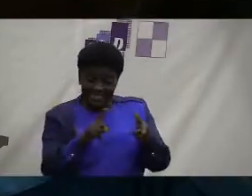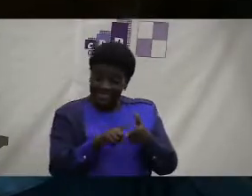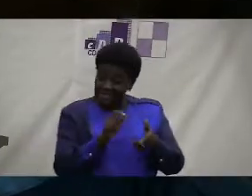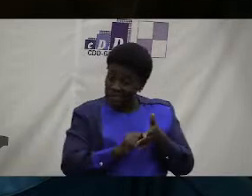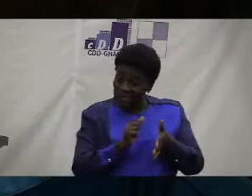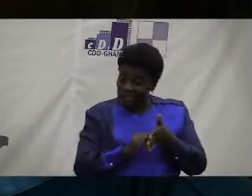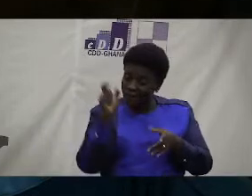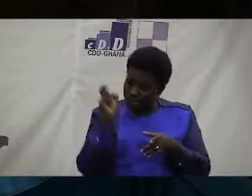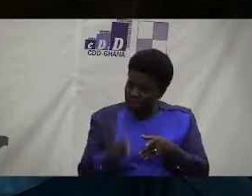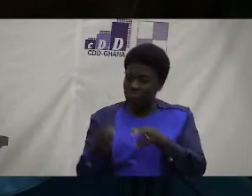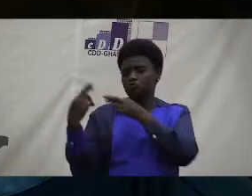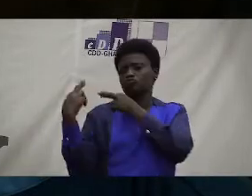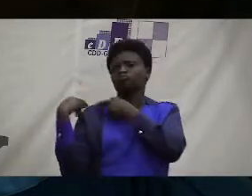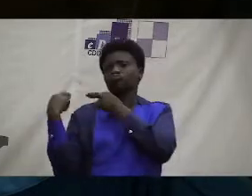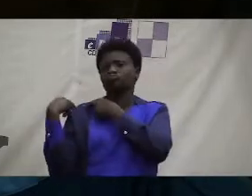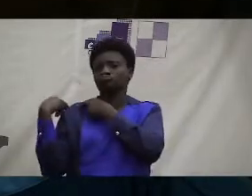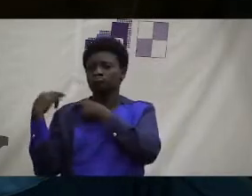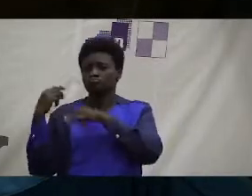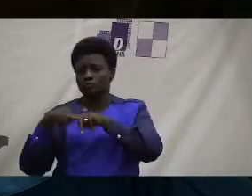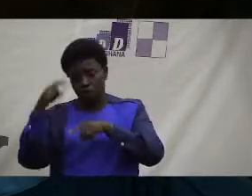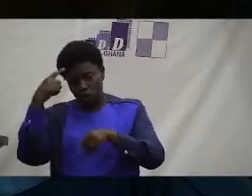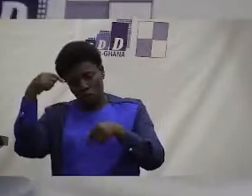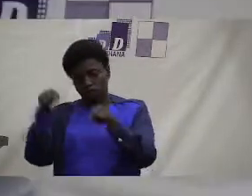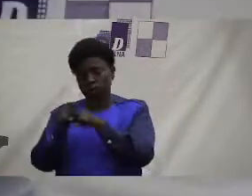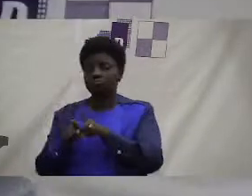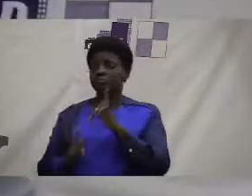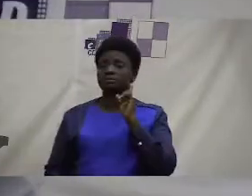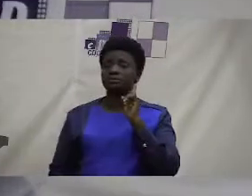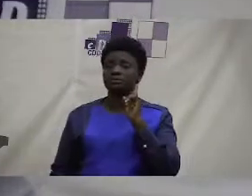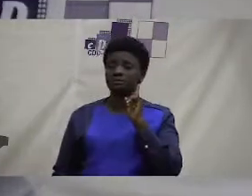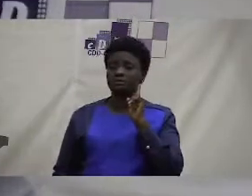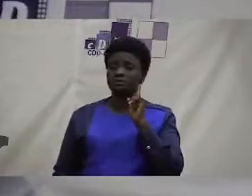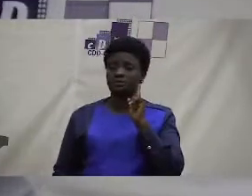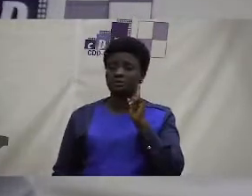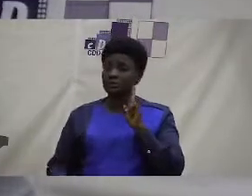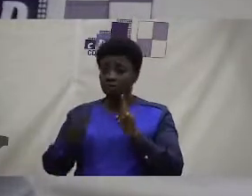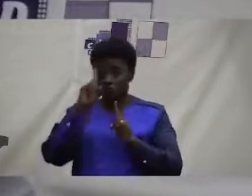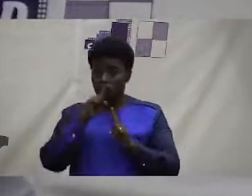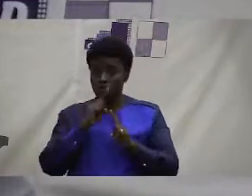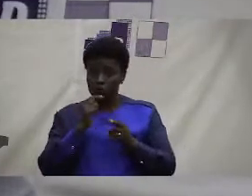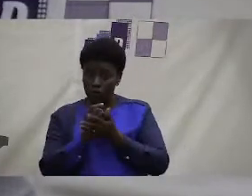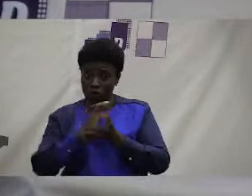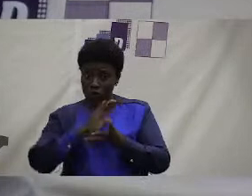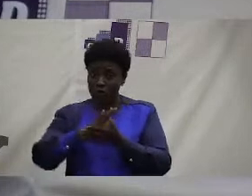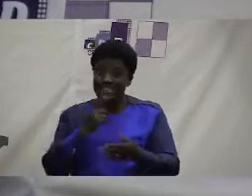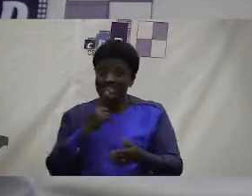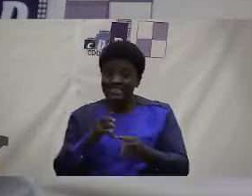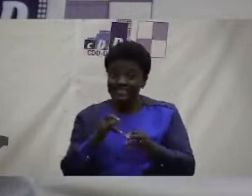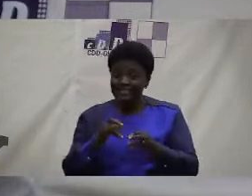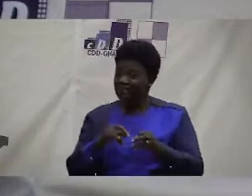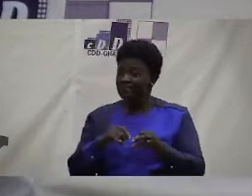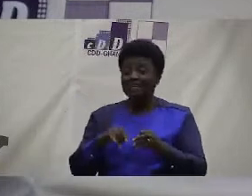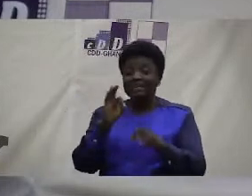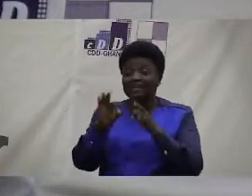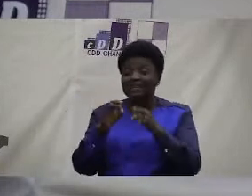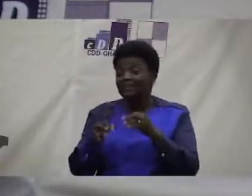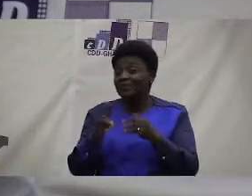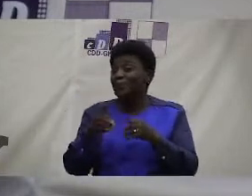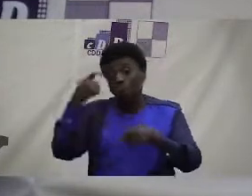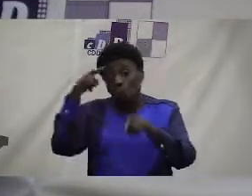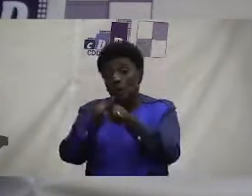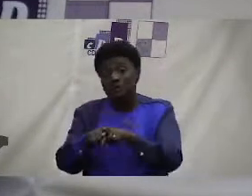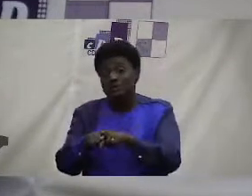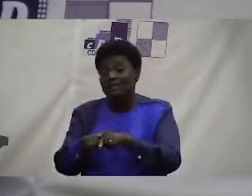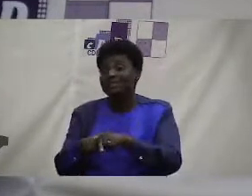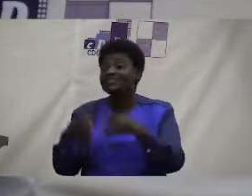to account for it. You will send the contract. In fact, God forbid your contract has expired and you did not finish